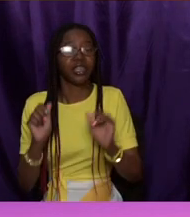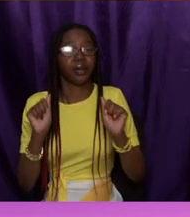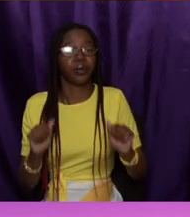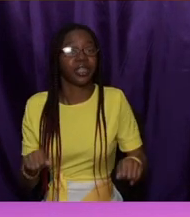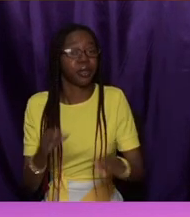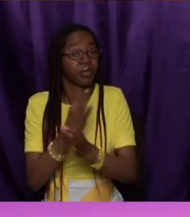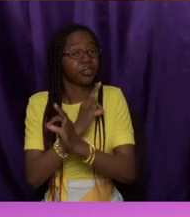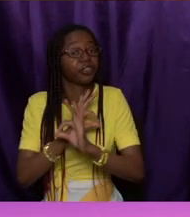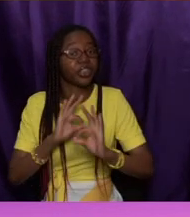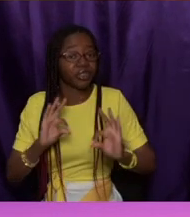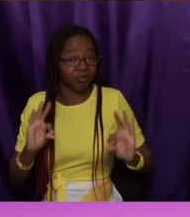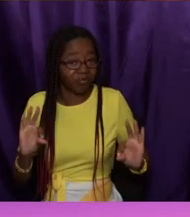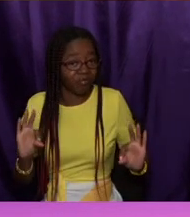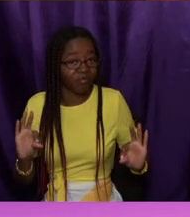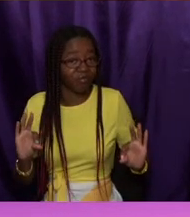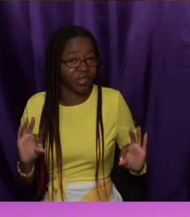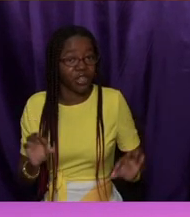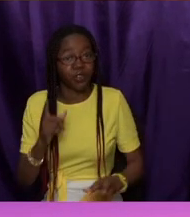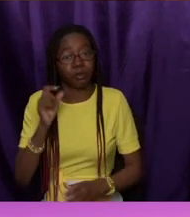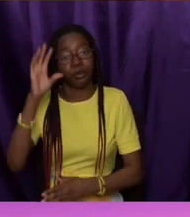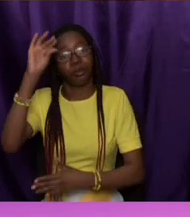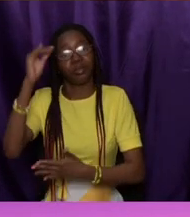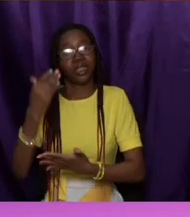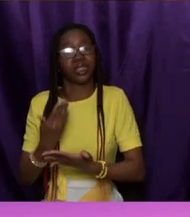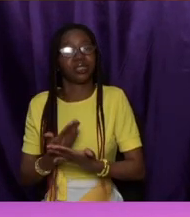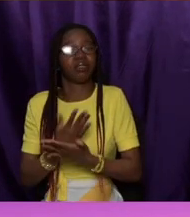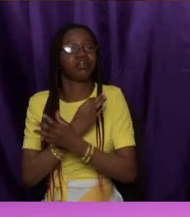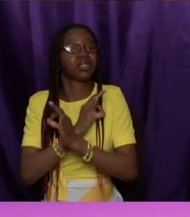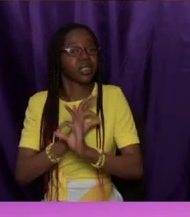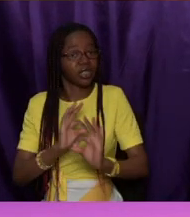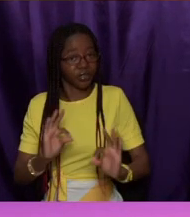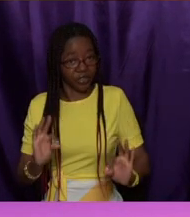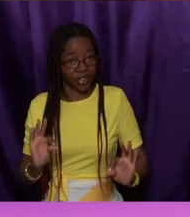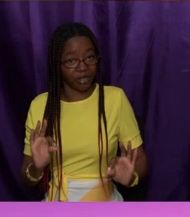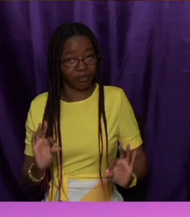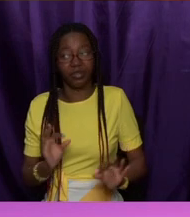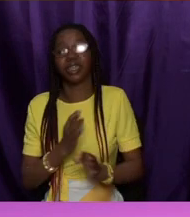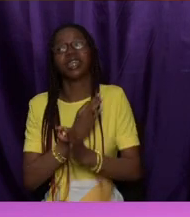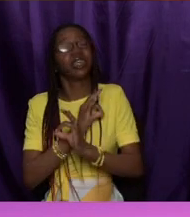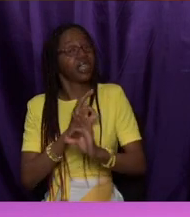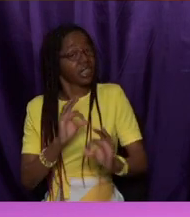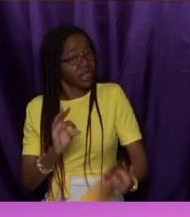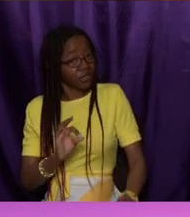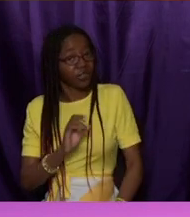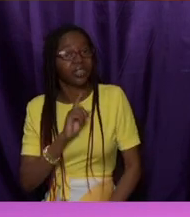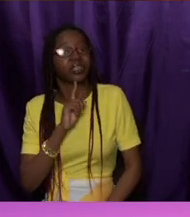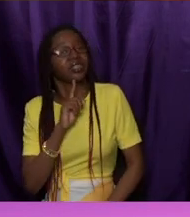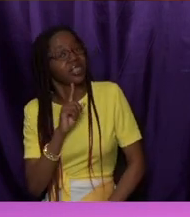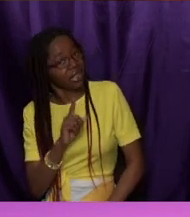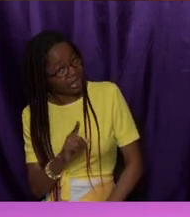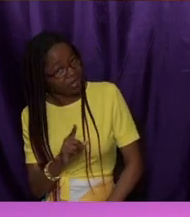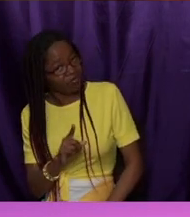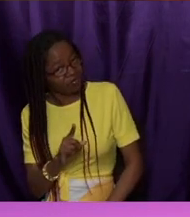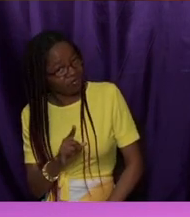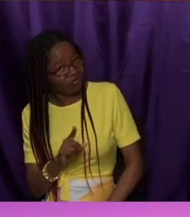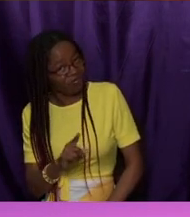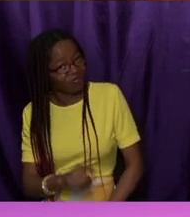free. For whom the Son sets free is free